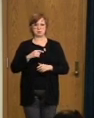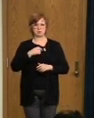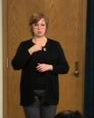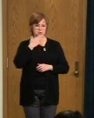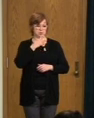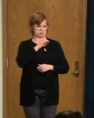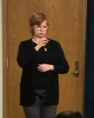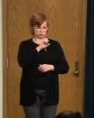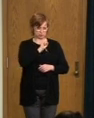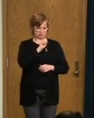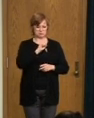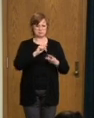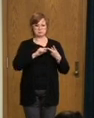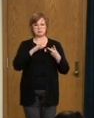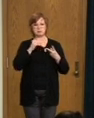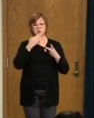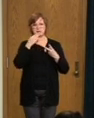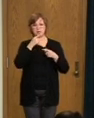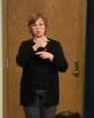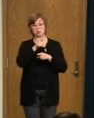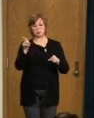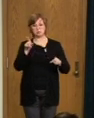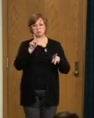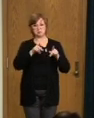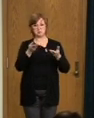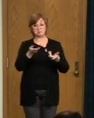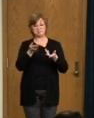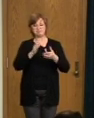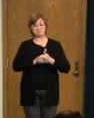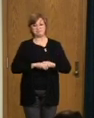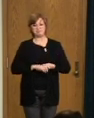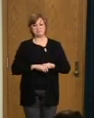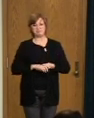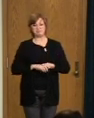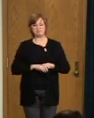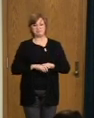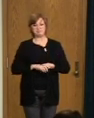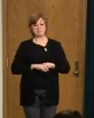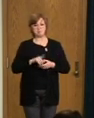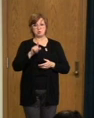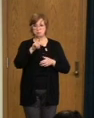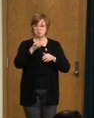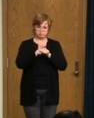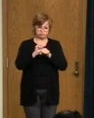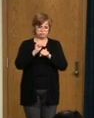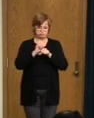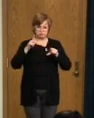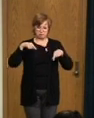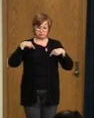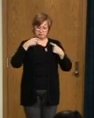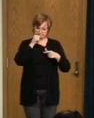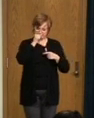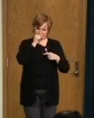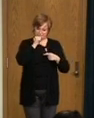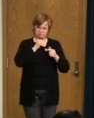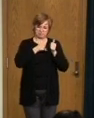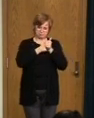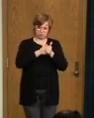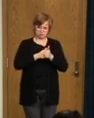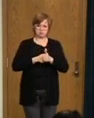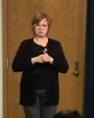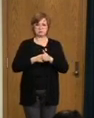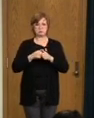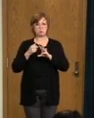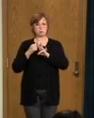guidance, but most importantly, I thank the people of the province for what they have done to ensure that we are able to be in a position where, when you look at